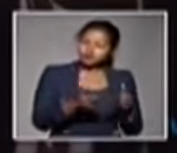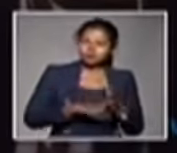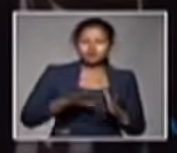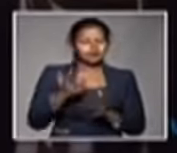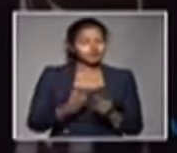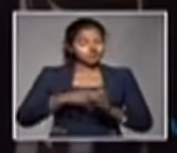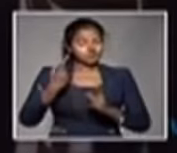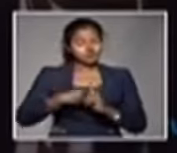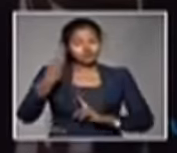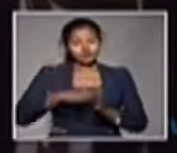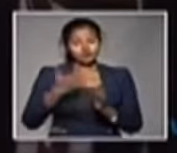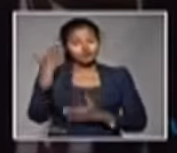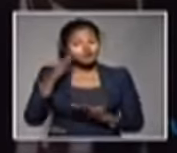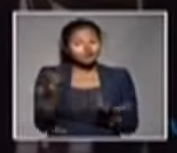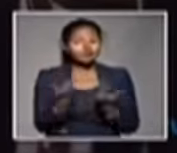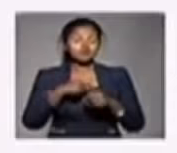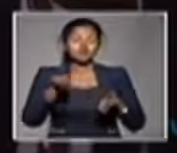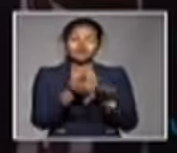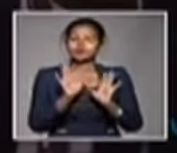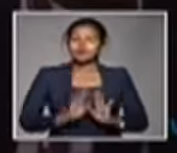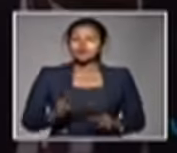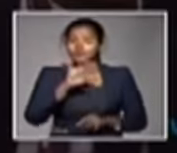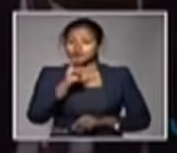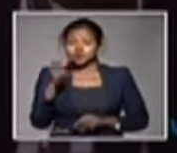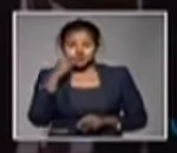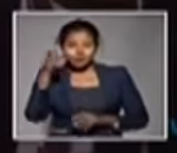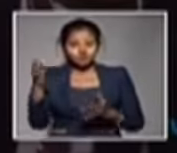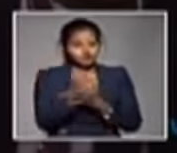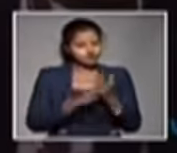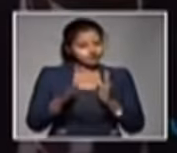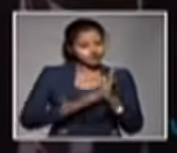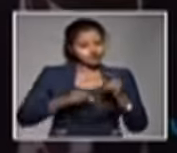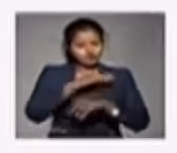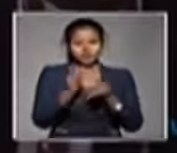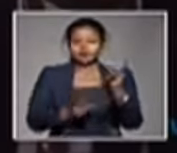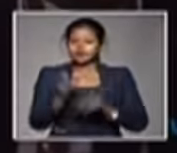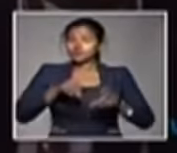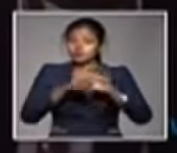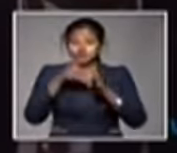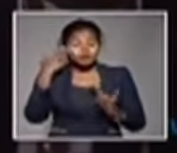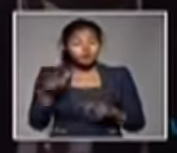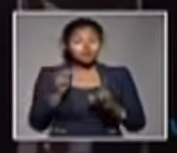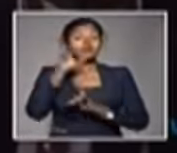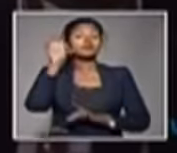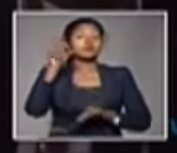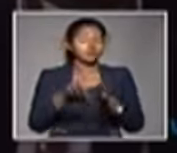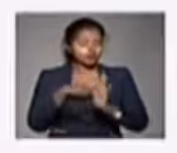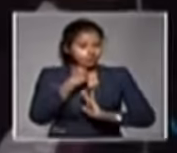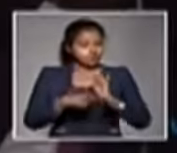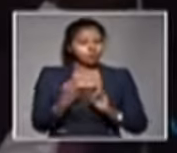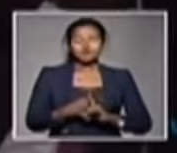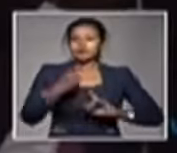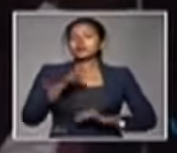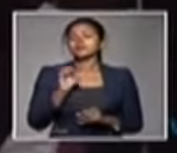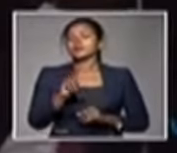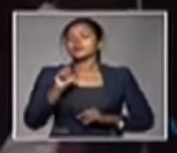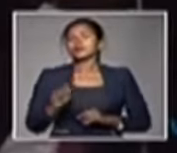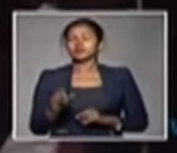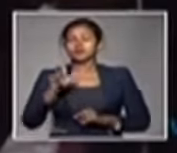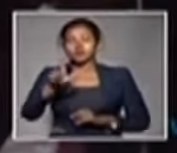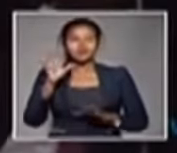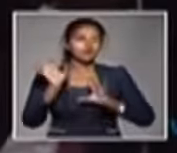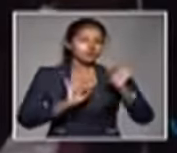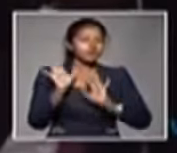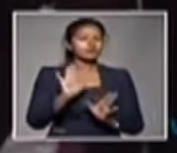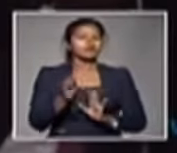Peru. 1,026 people have died among every million of their population. In Sri Lanka, the percentage stands at 0.7% per million.